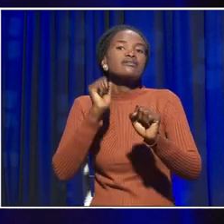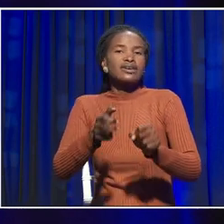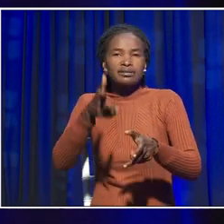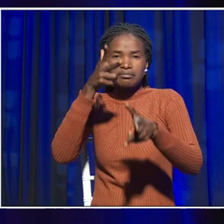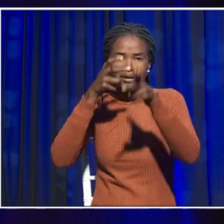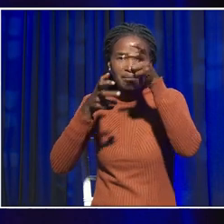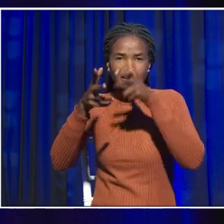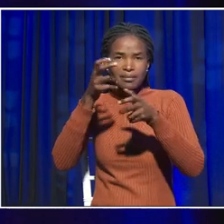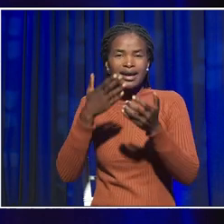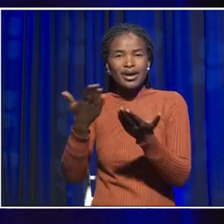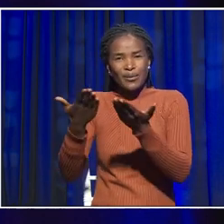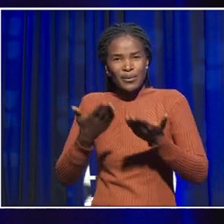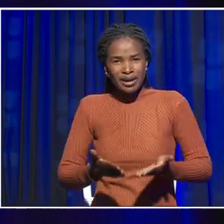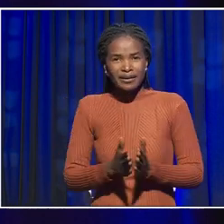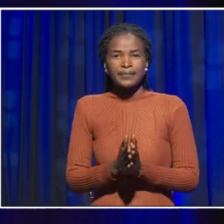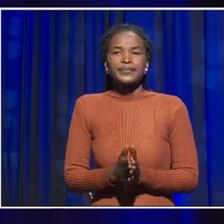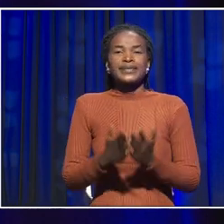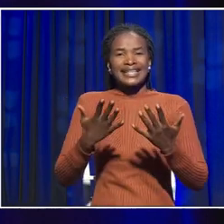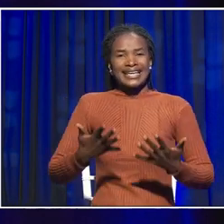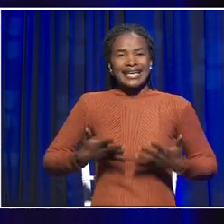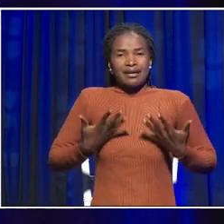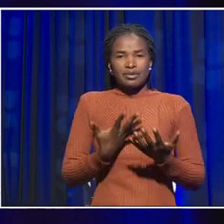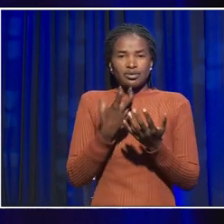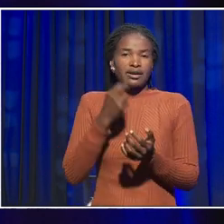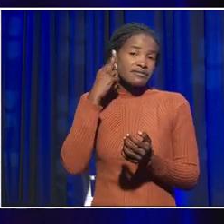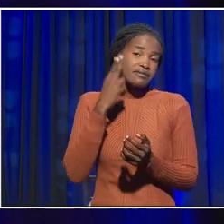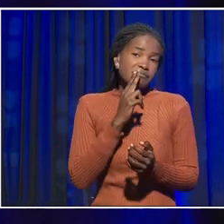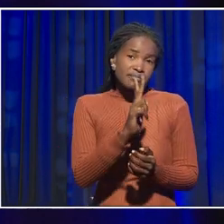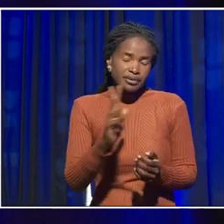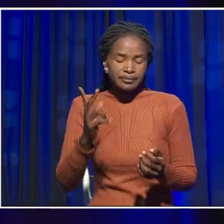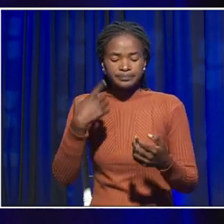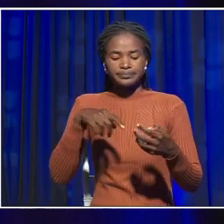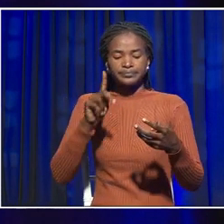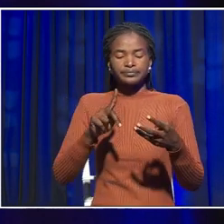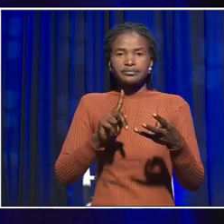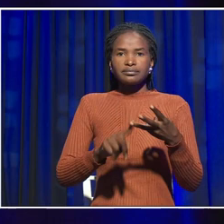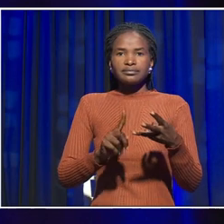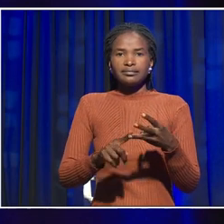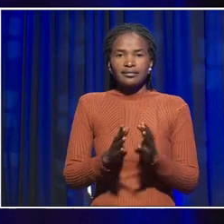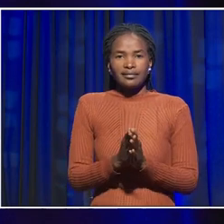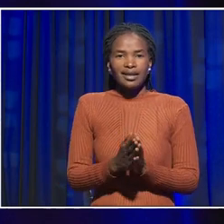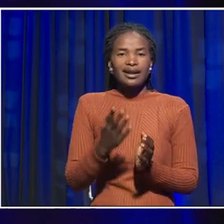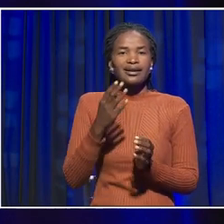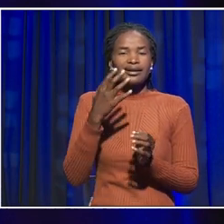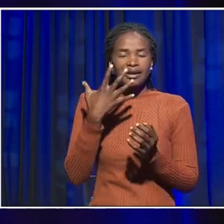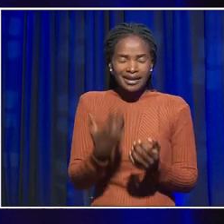Welcome, and I'm excited to have you, of course. And then we have the famous